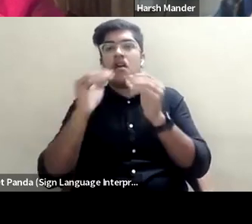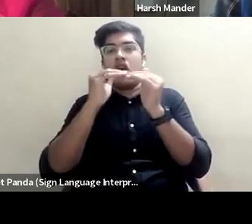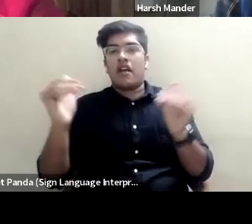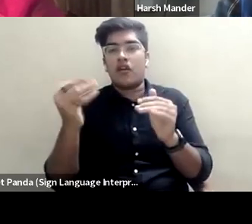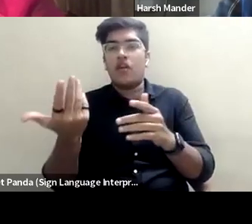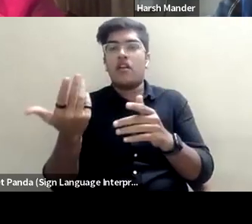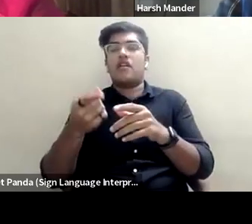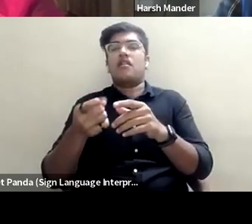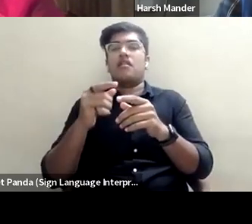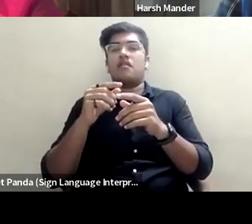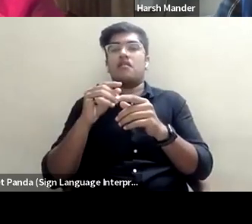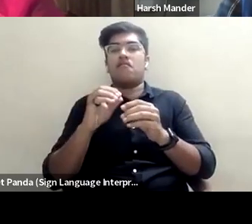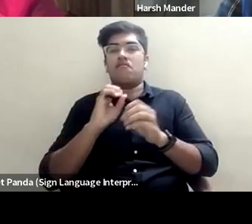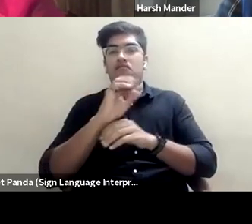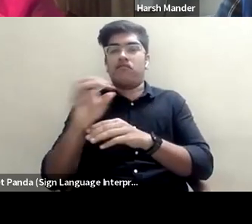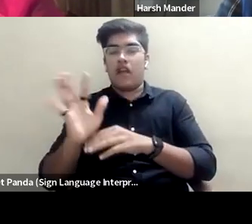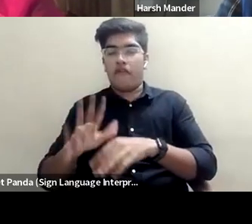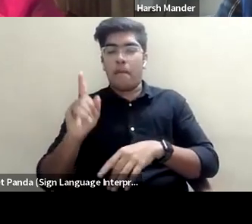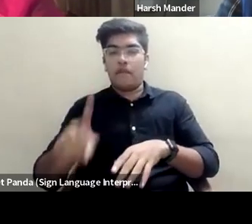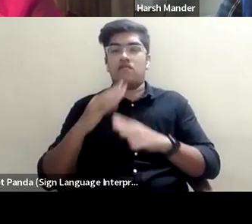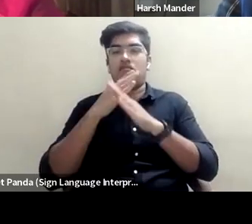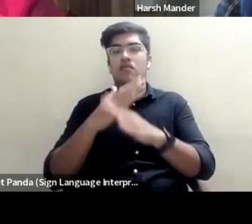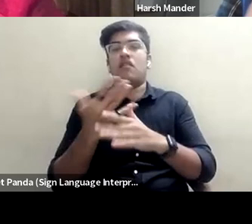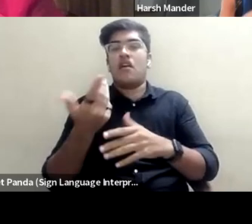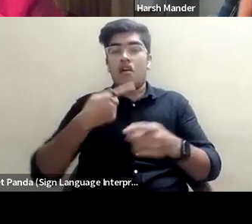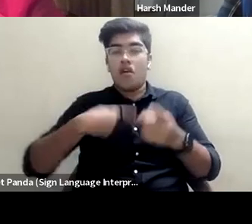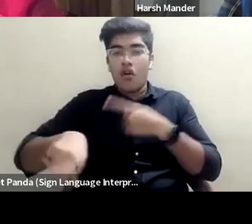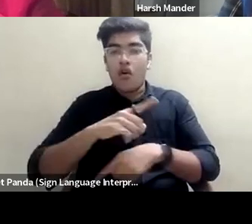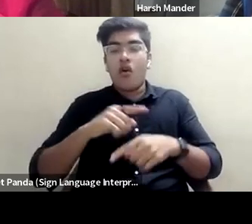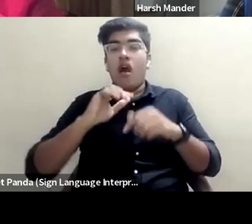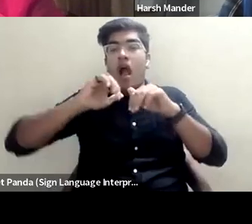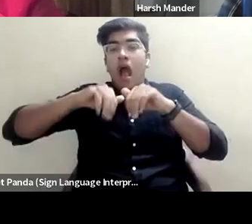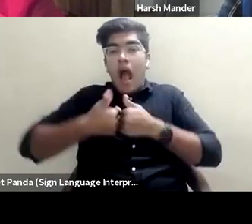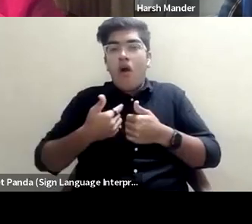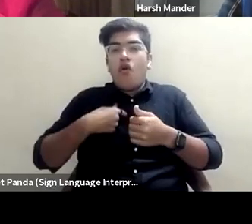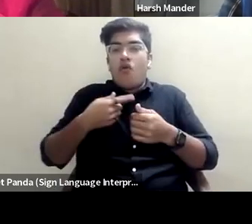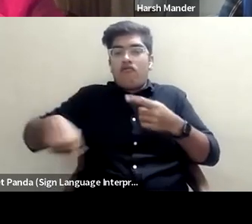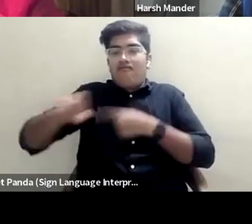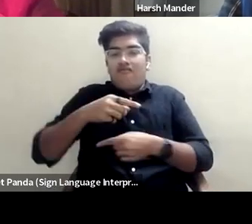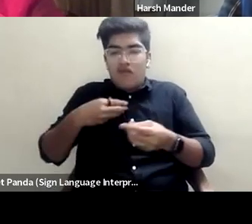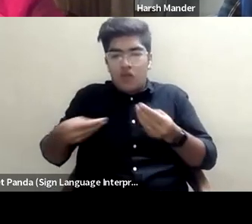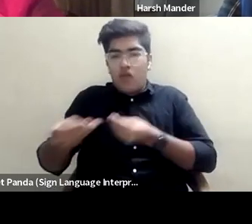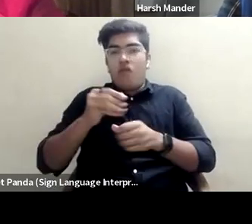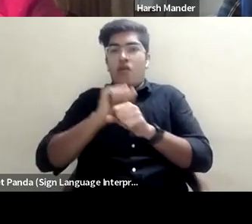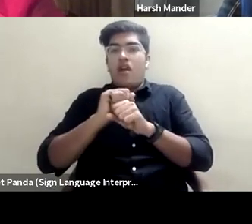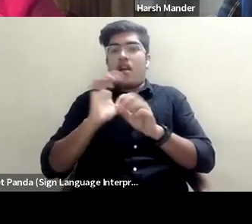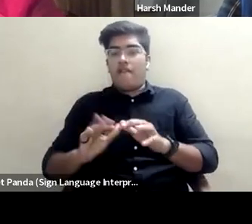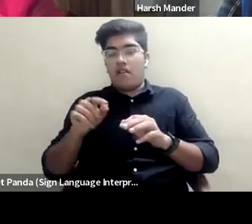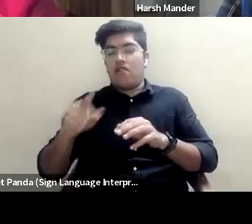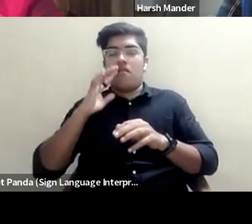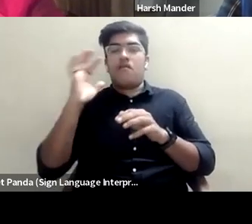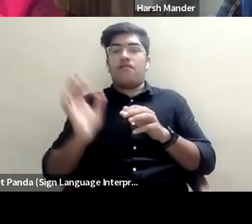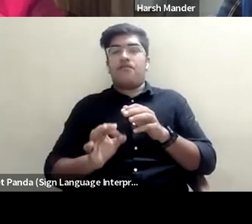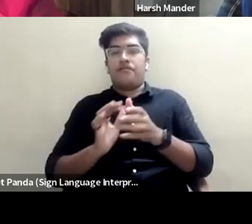as Dr. Ambedkar said, but in the end, it is an obligation on how we treat each other. And I think we are living